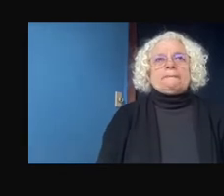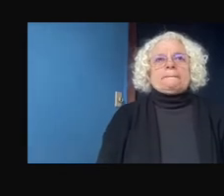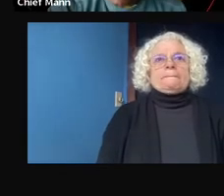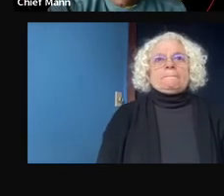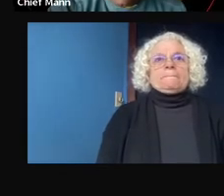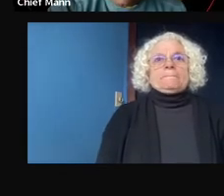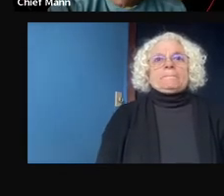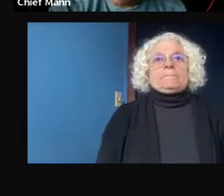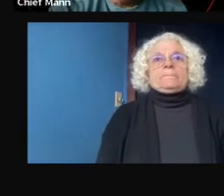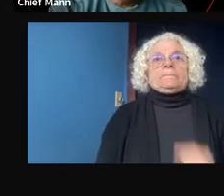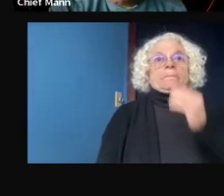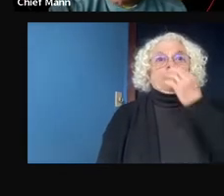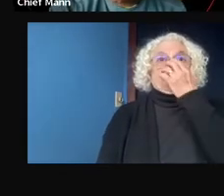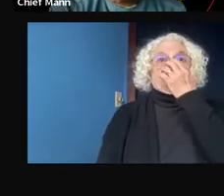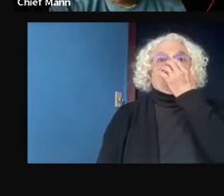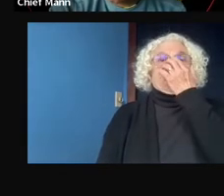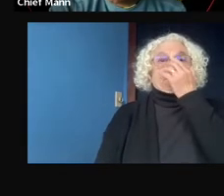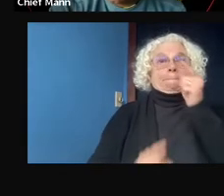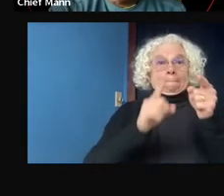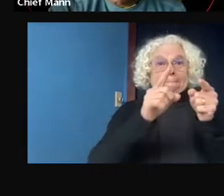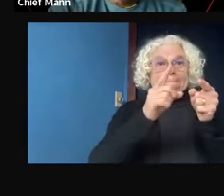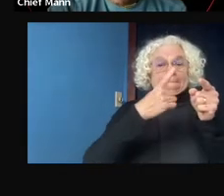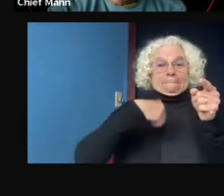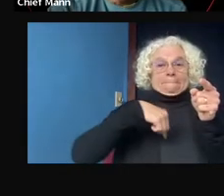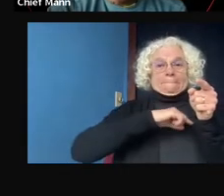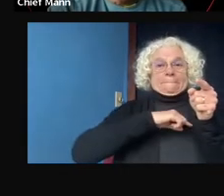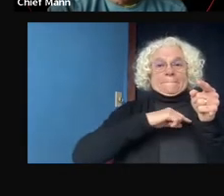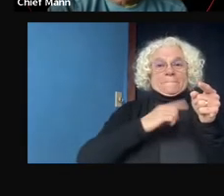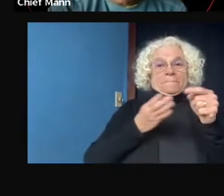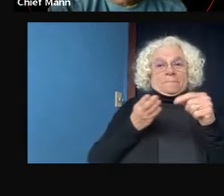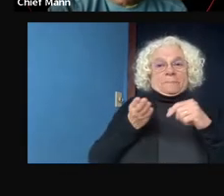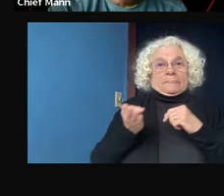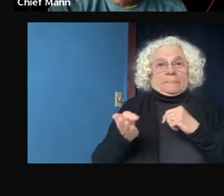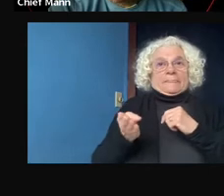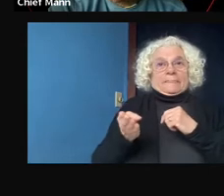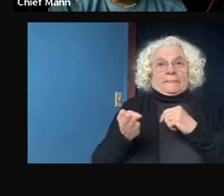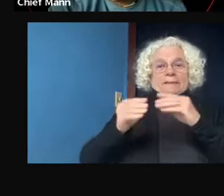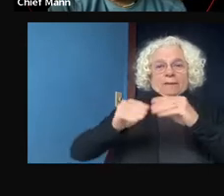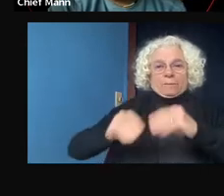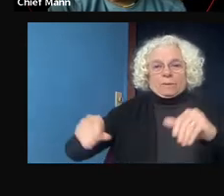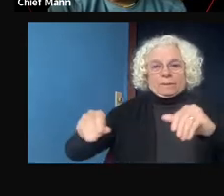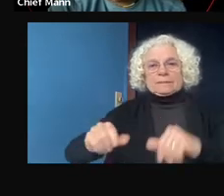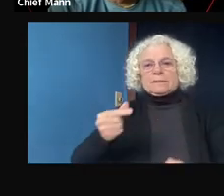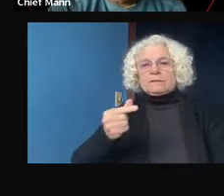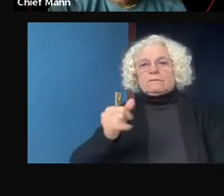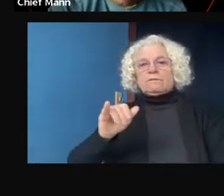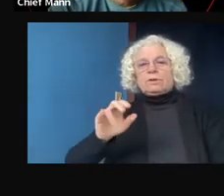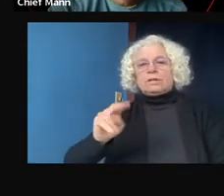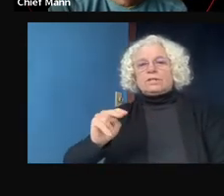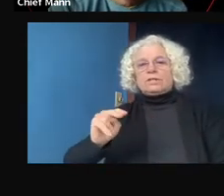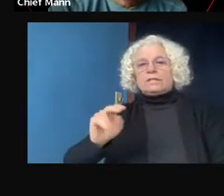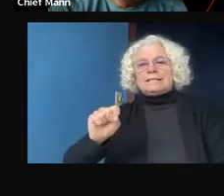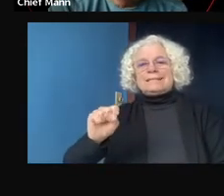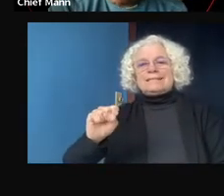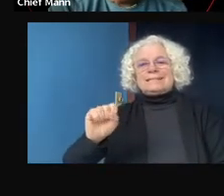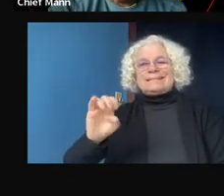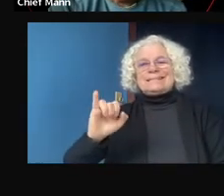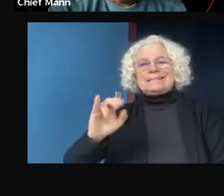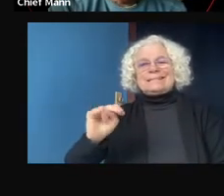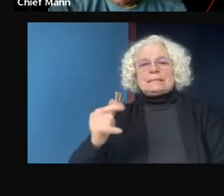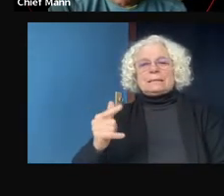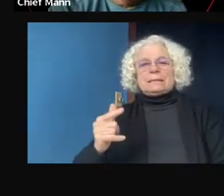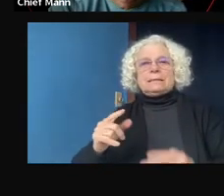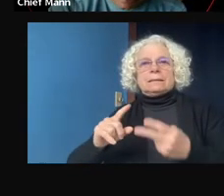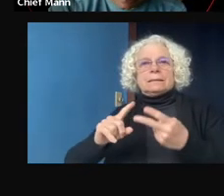This is you know, a group of us who were out there planting ginseng and planting